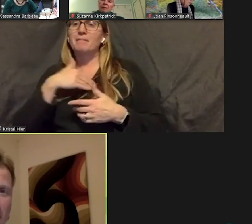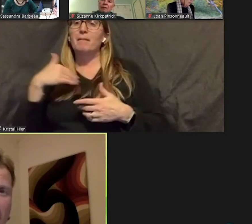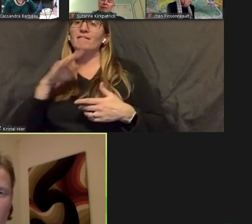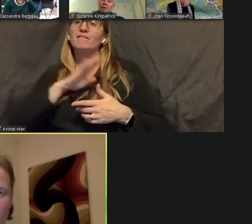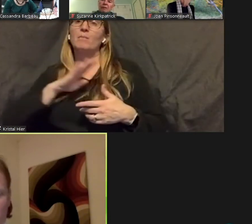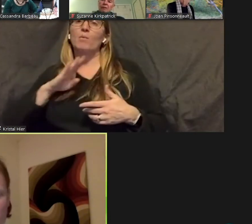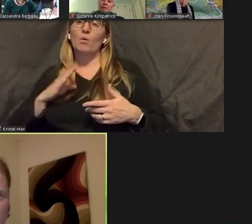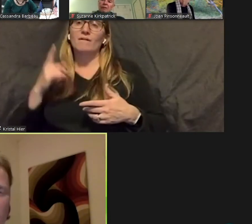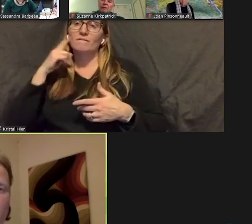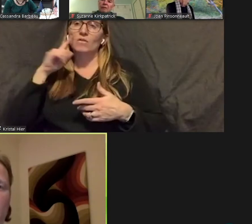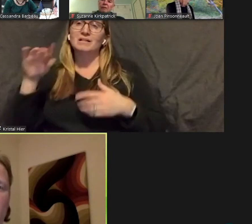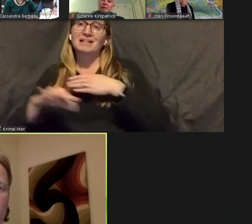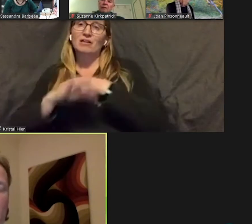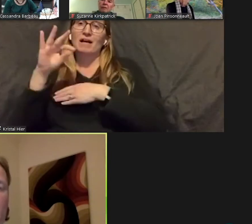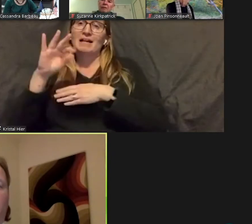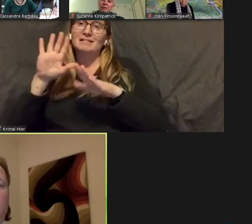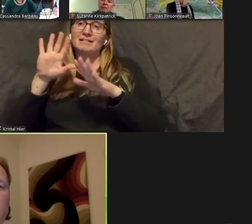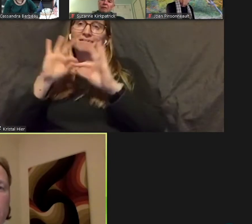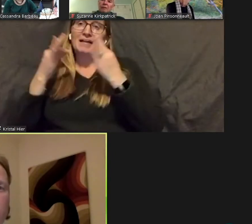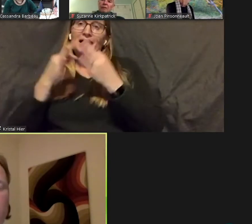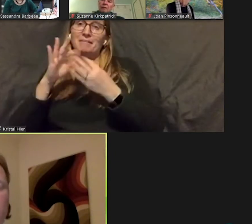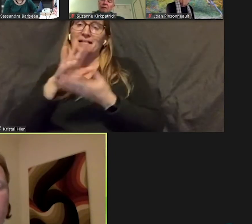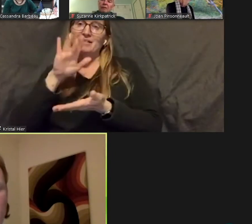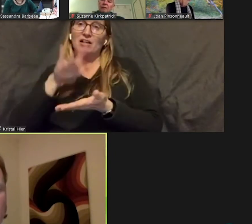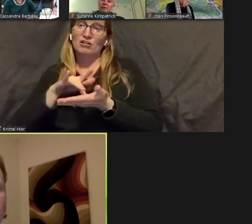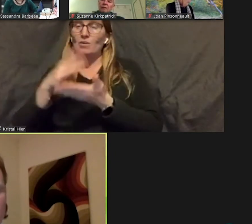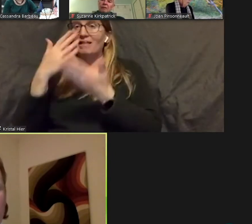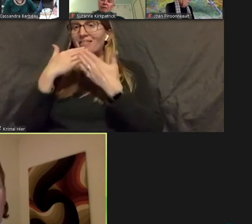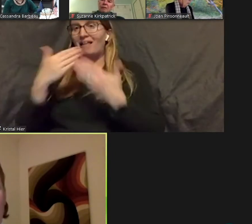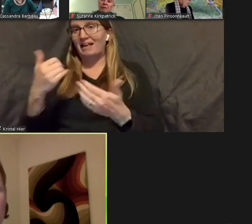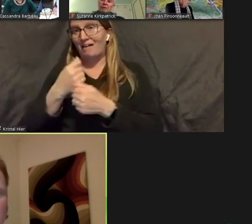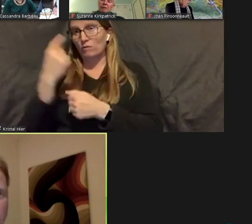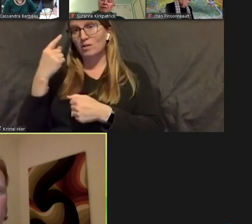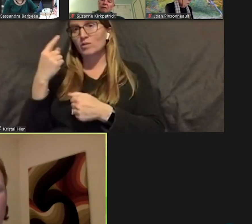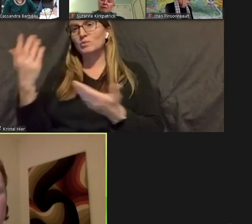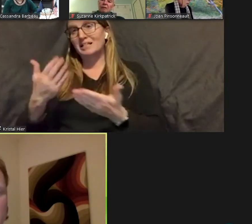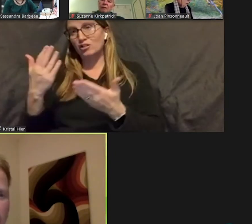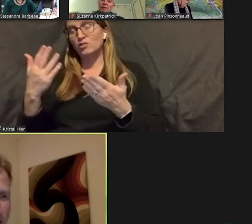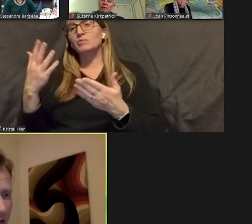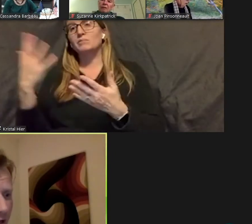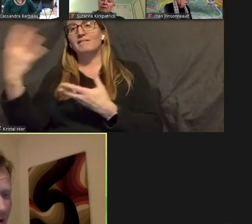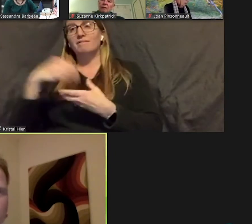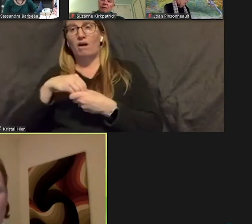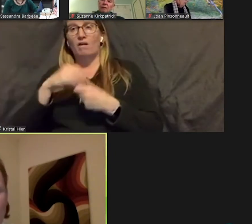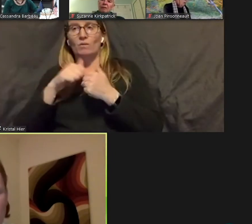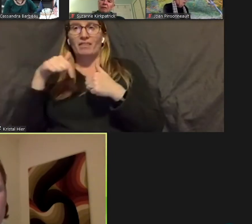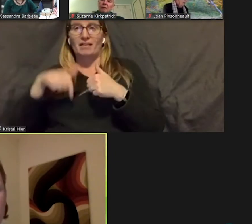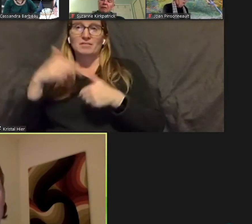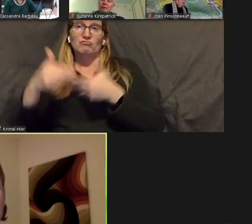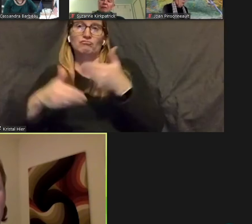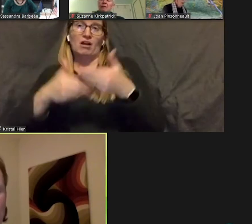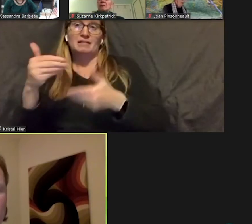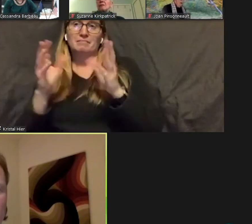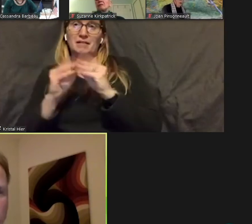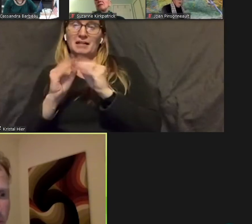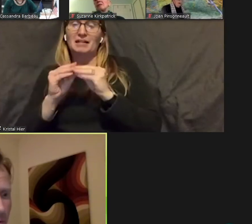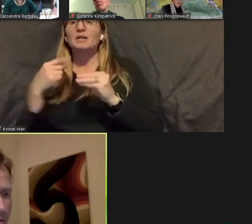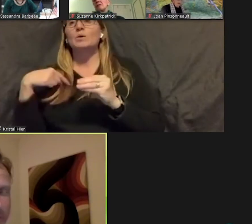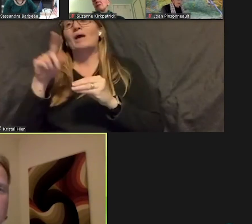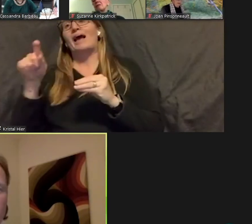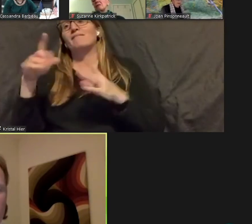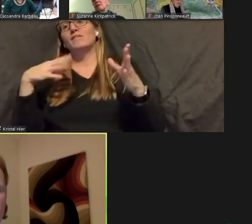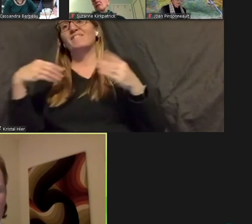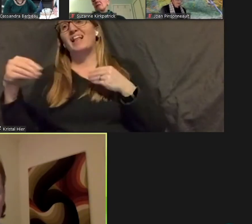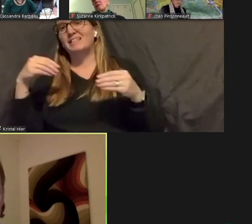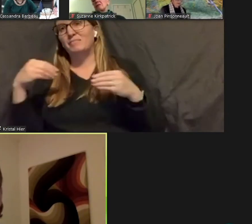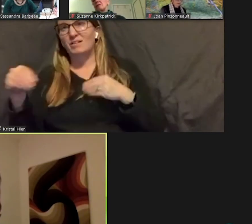So I'd like to thank everyone from the town of Bennington and residents who are tuned in for being a part of this civic process tonight, remaining flexible as we've all had to do for